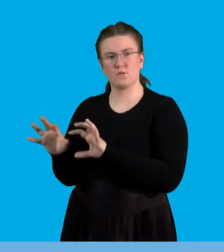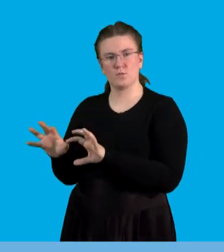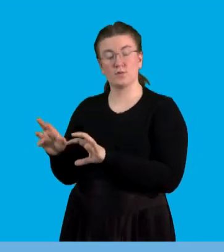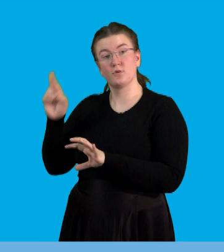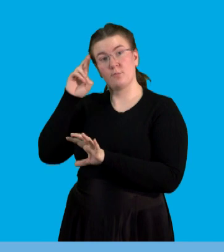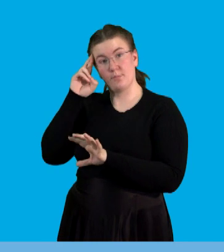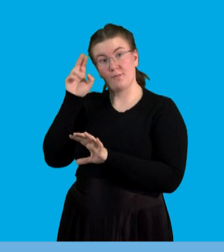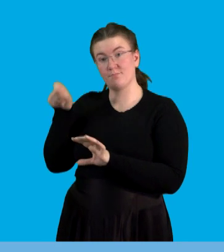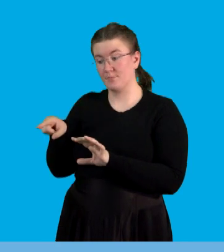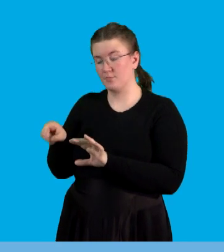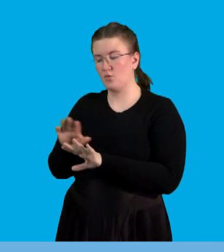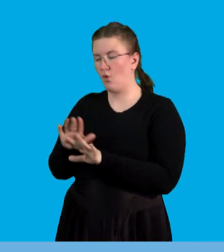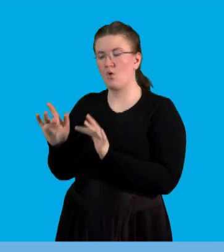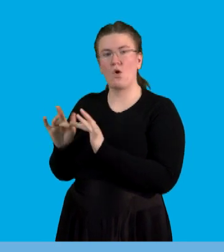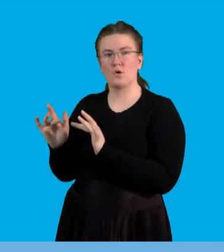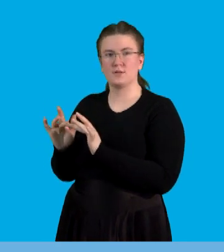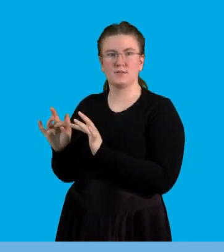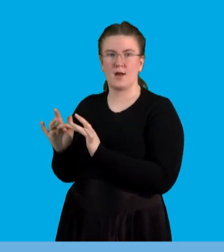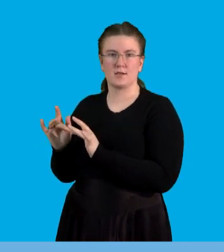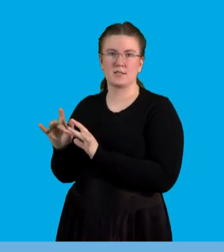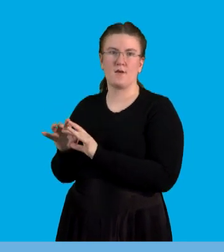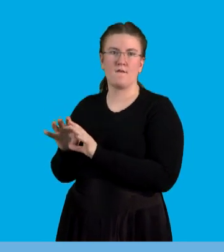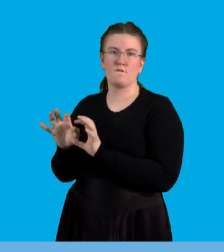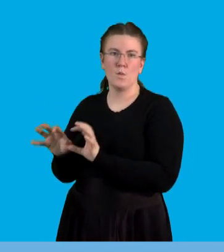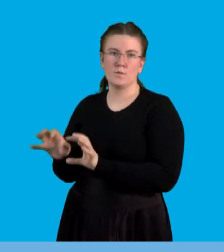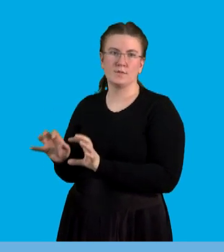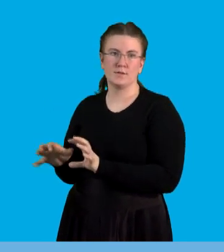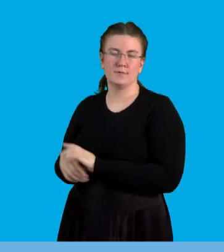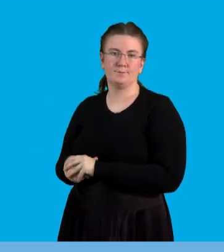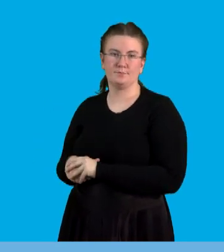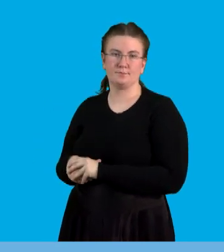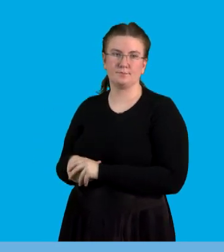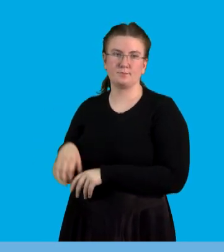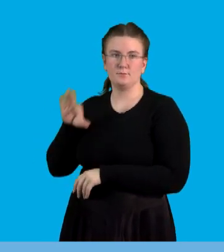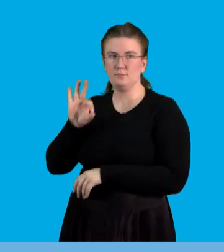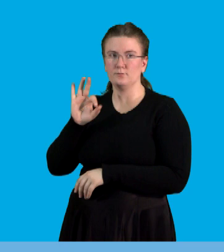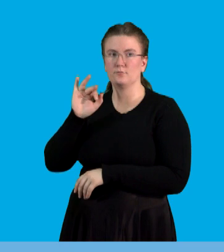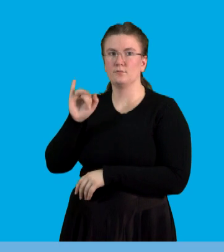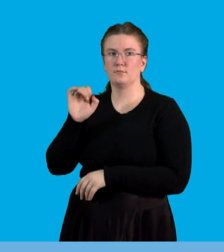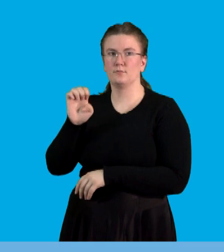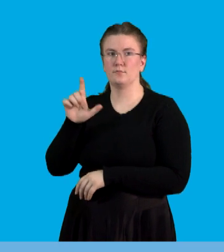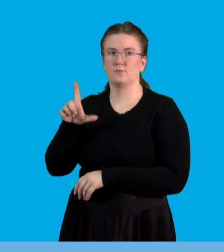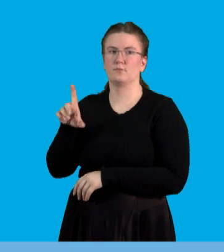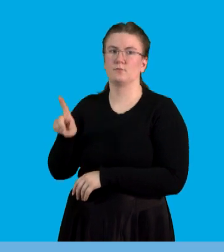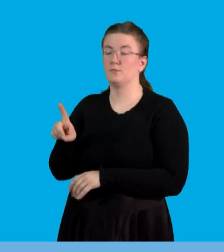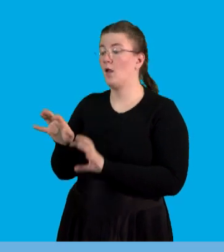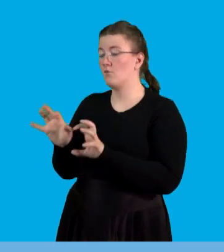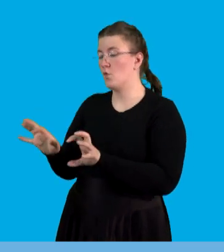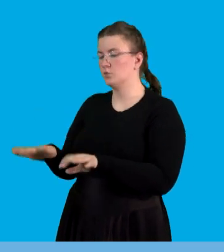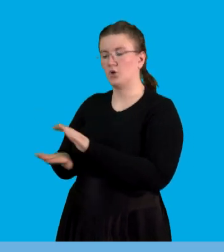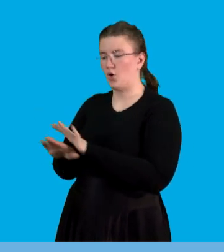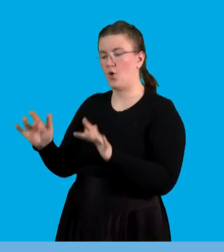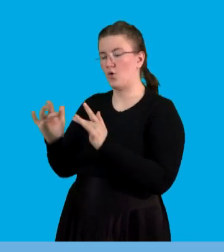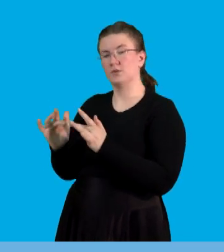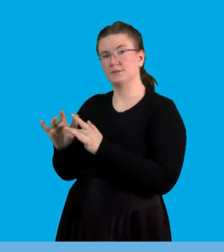those are sometimes referred to as the non-contact forces. So a field force or non-contact force is